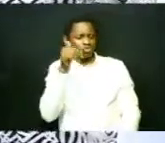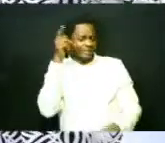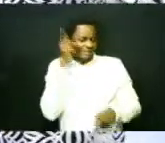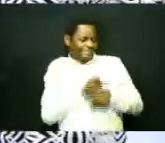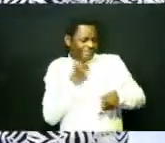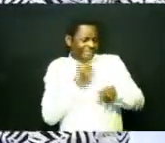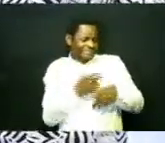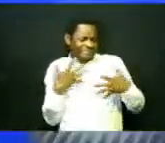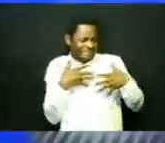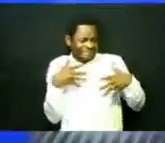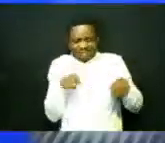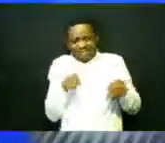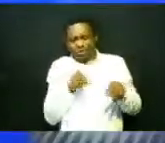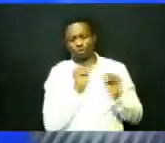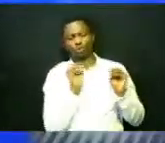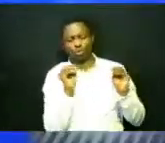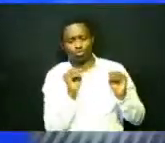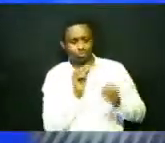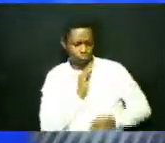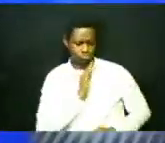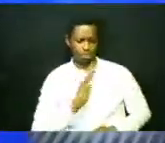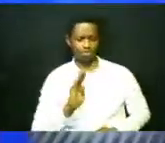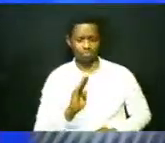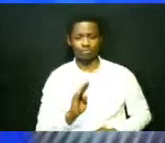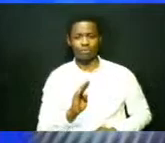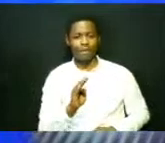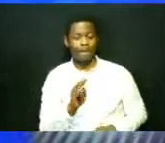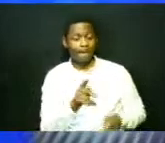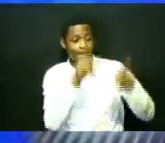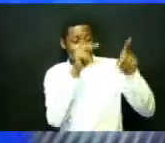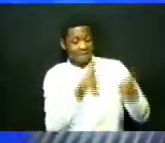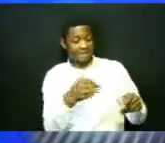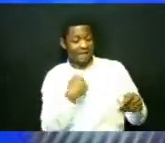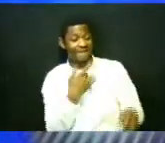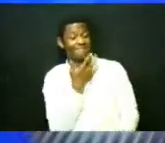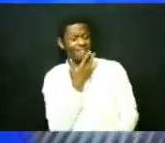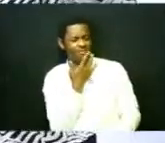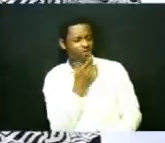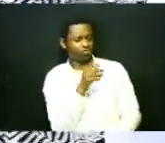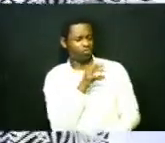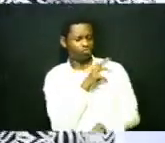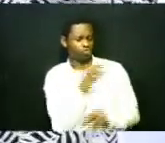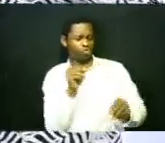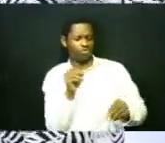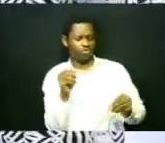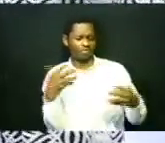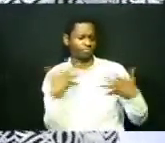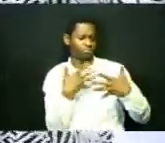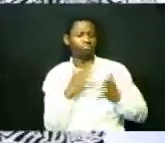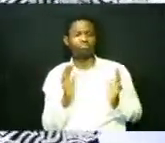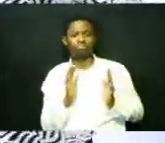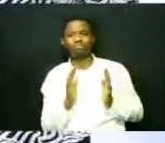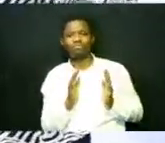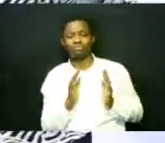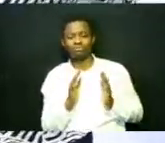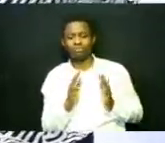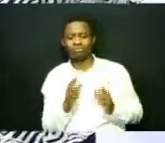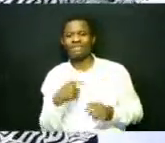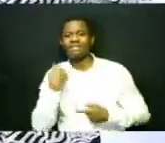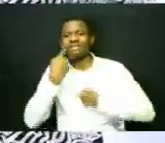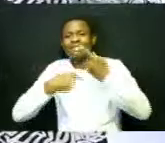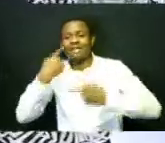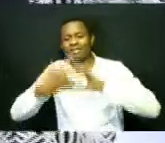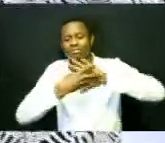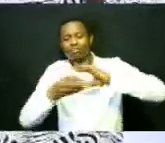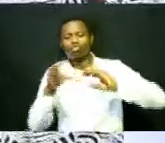fear. No fears. No fears. Say it, no fears.